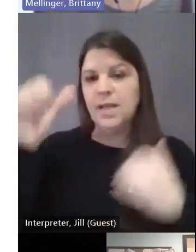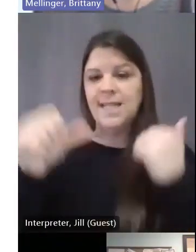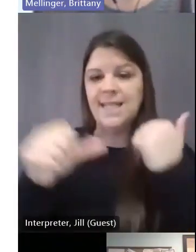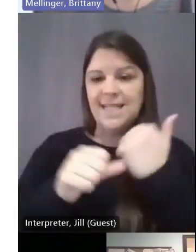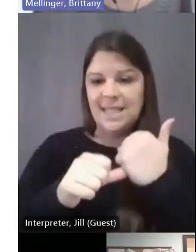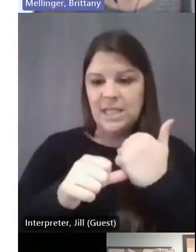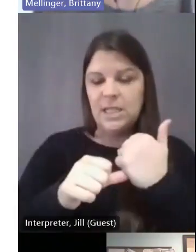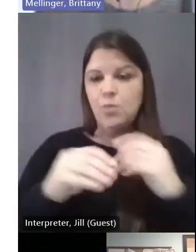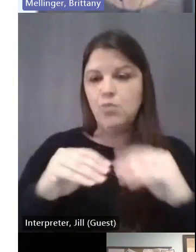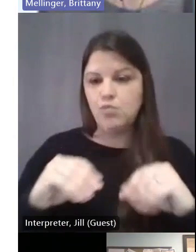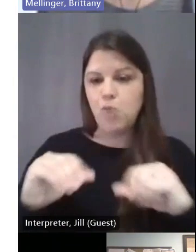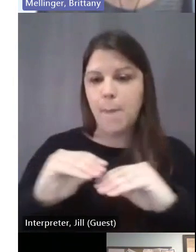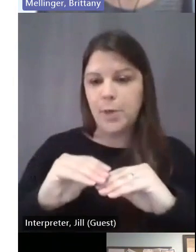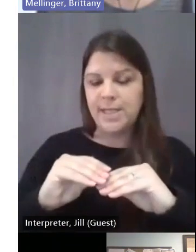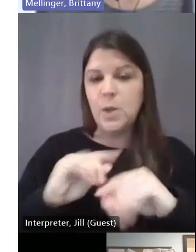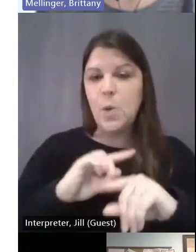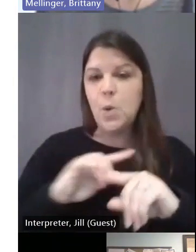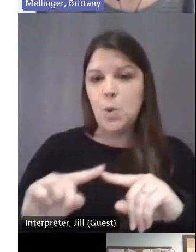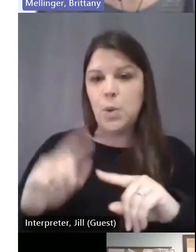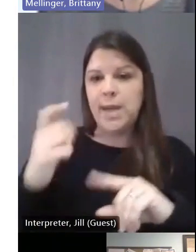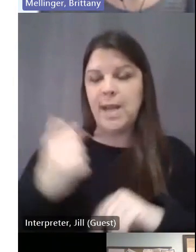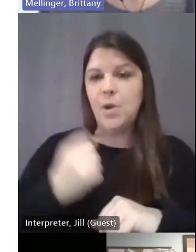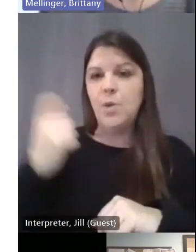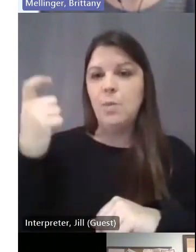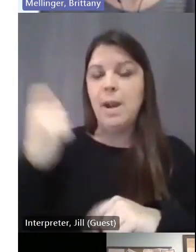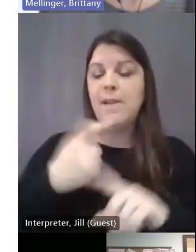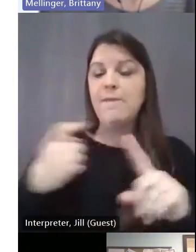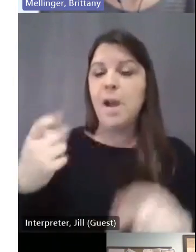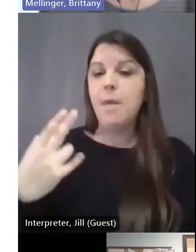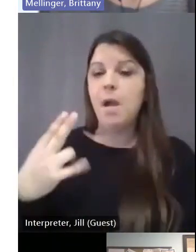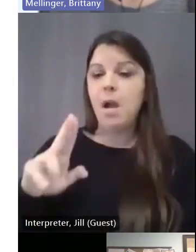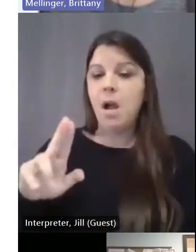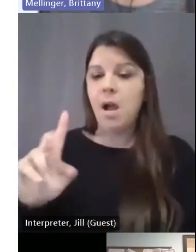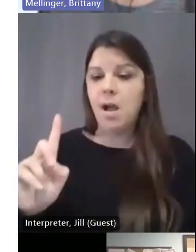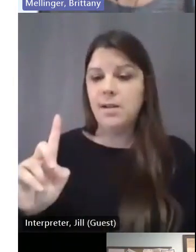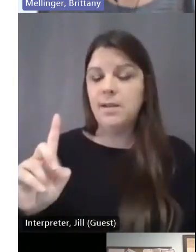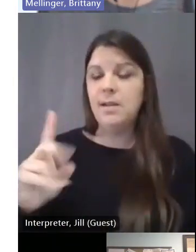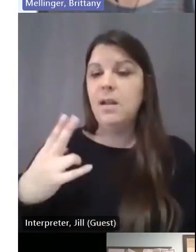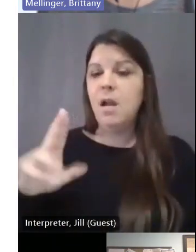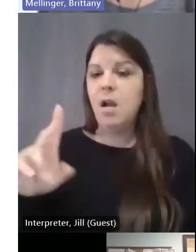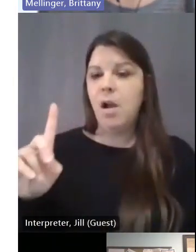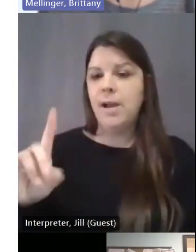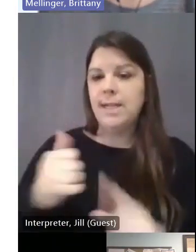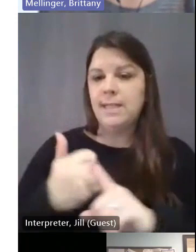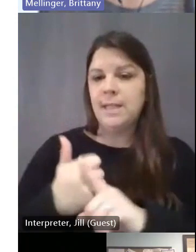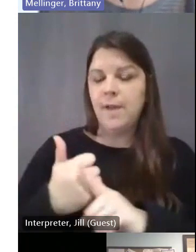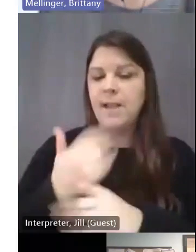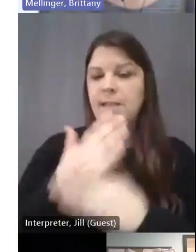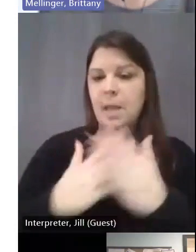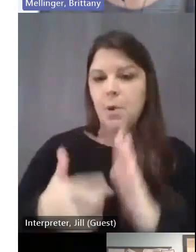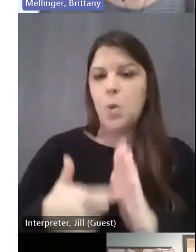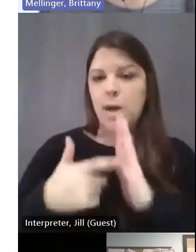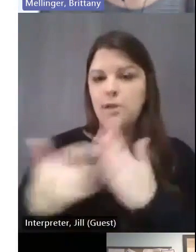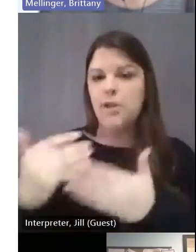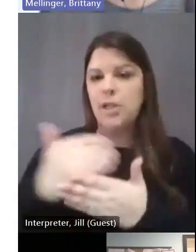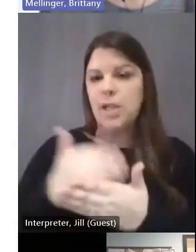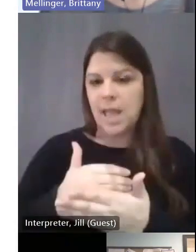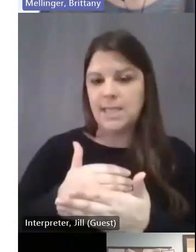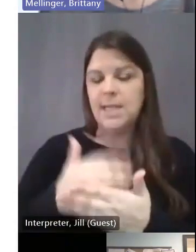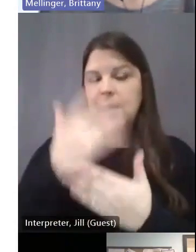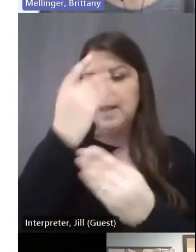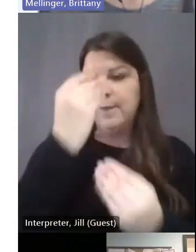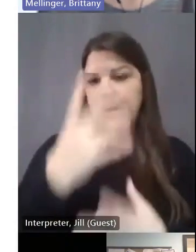properties that receive their funding from HUD. They do have some requirements to collect demographic data